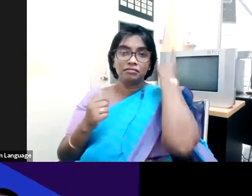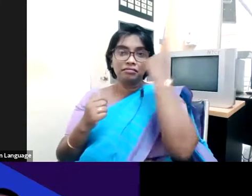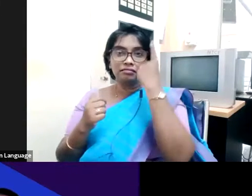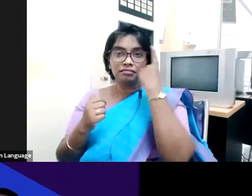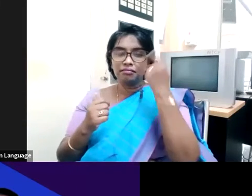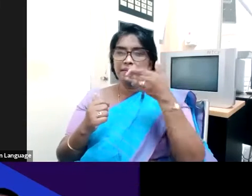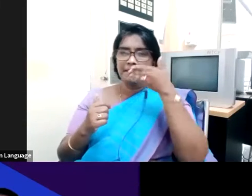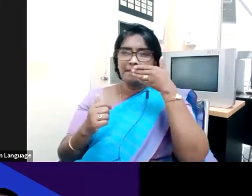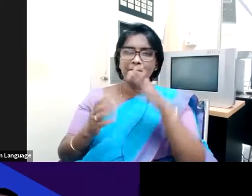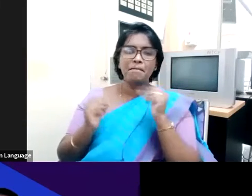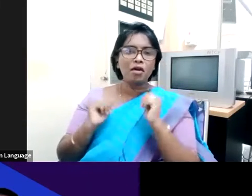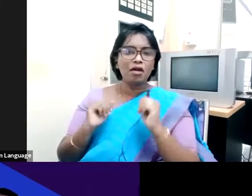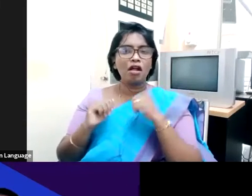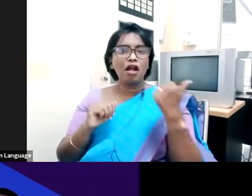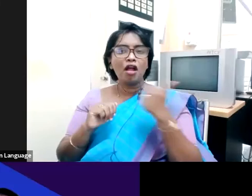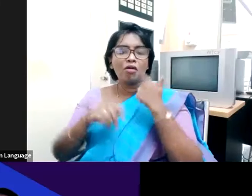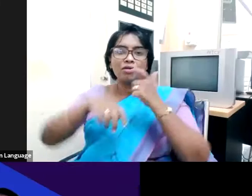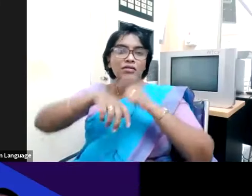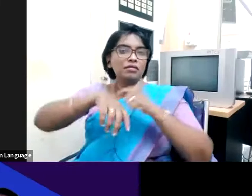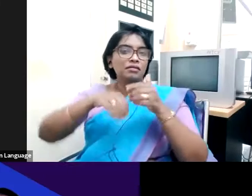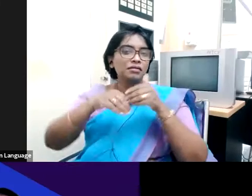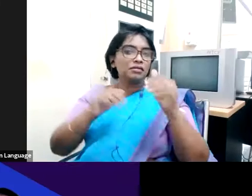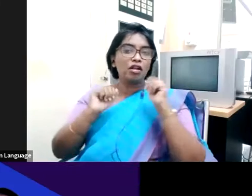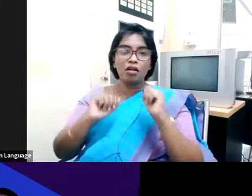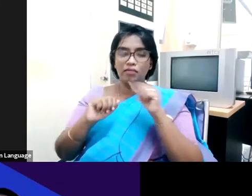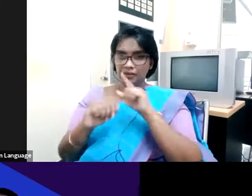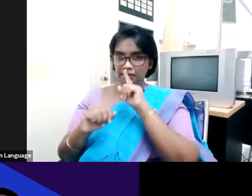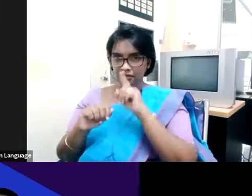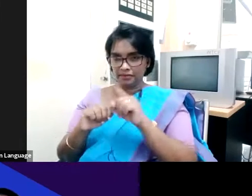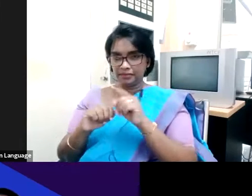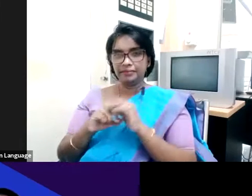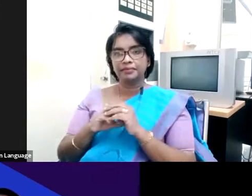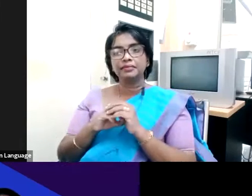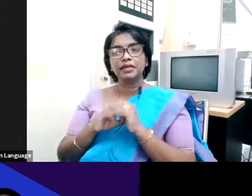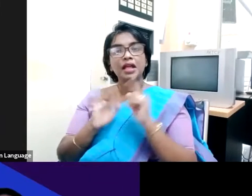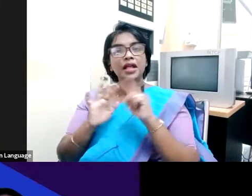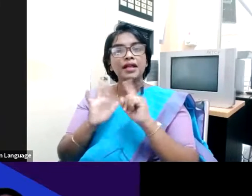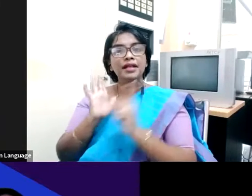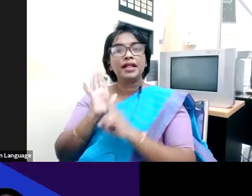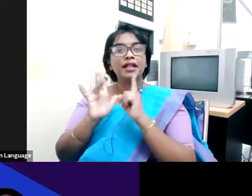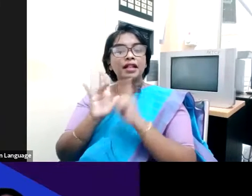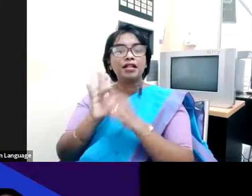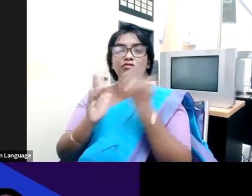emerging rights in terms of for people with disabilities,